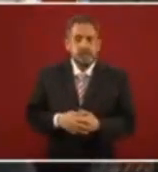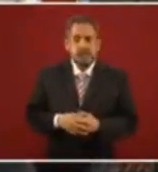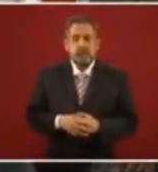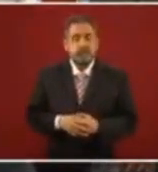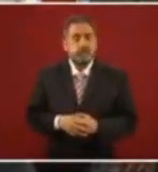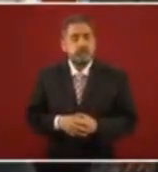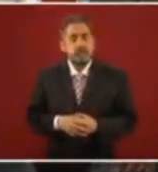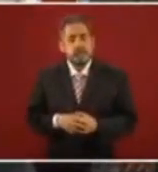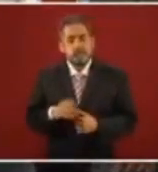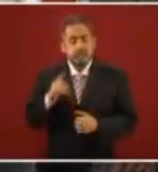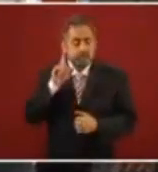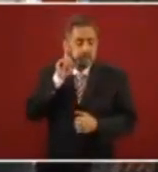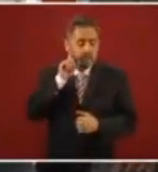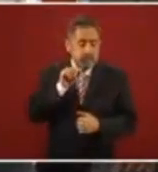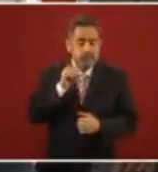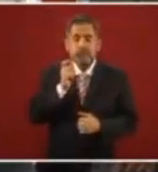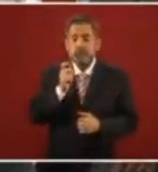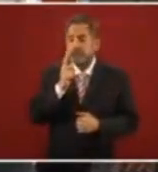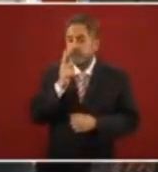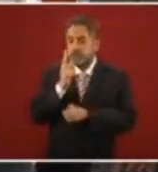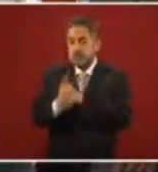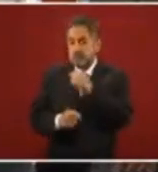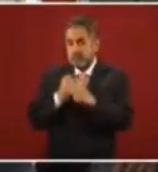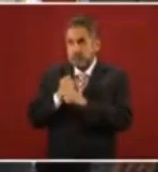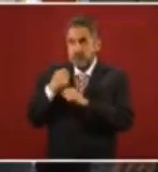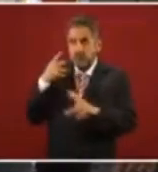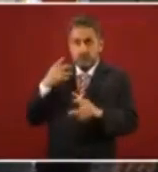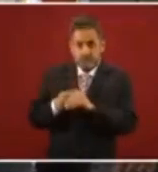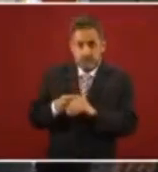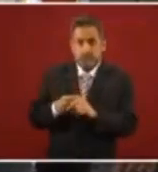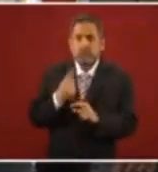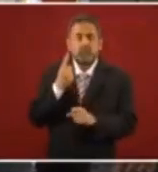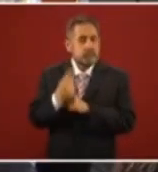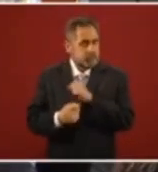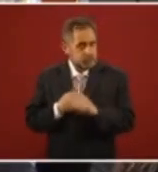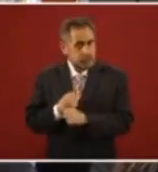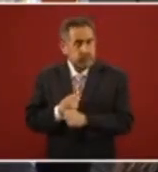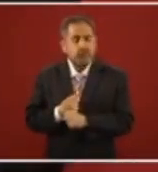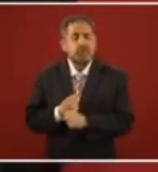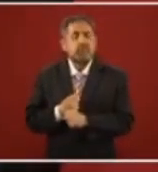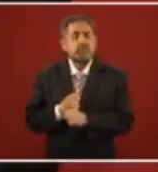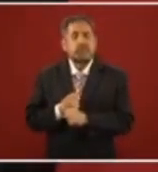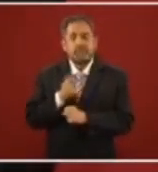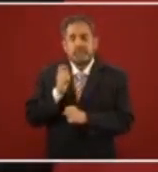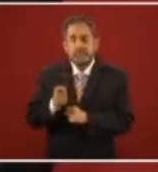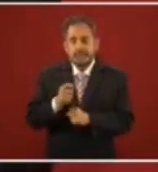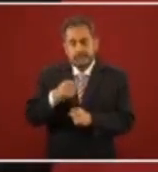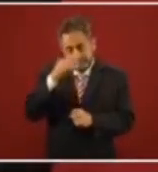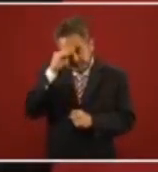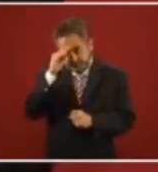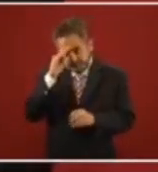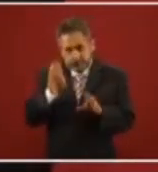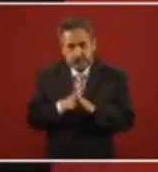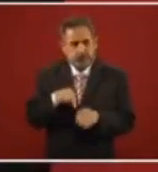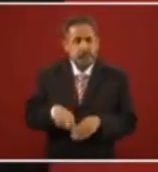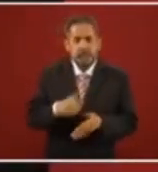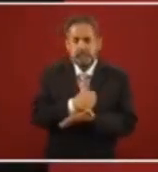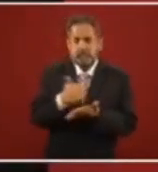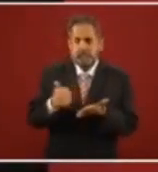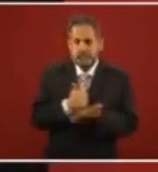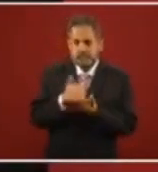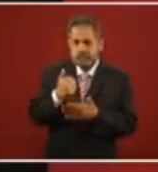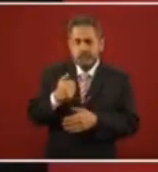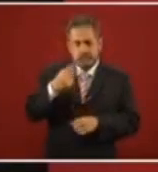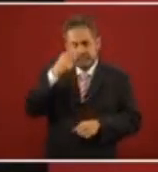...pues ya... un año... ...de... ...estos hechos... ...se está... ...primero programando... ...aquí en la ciudad... ...un evento...